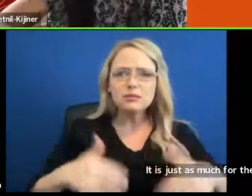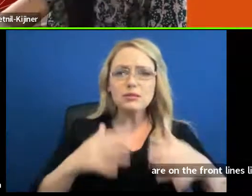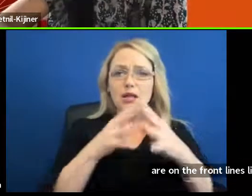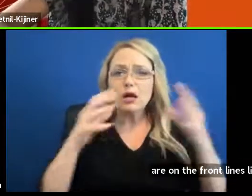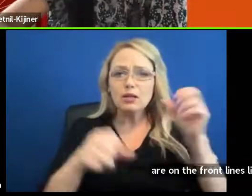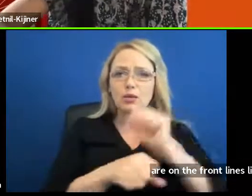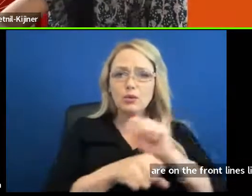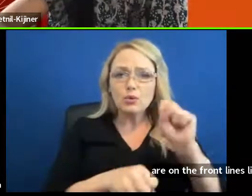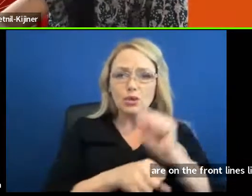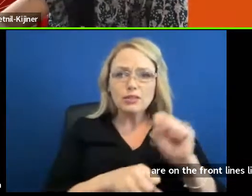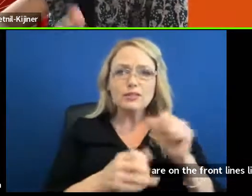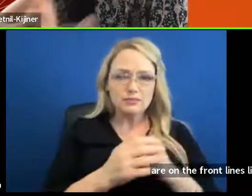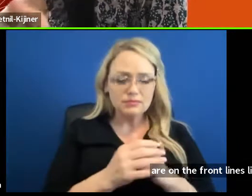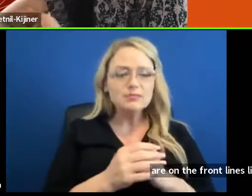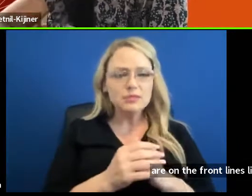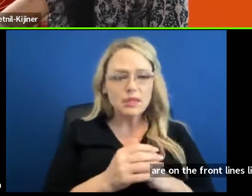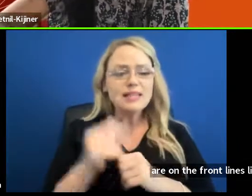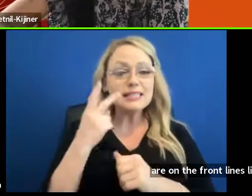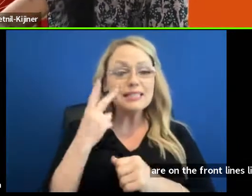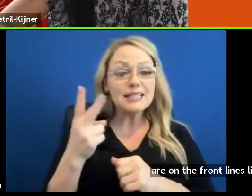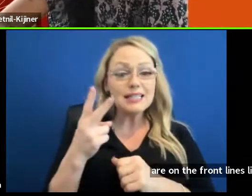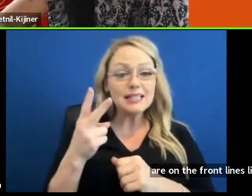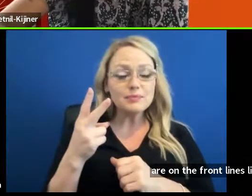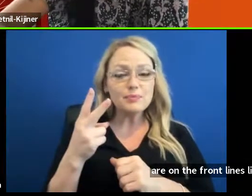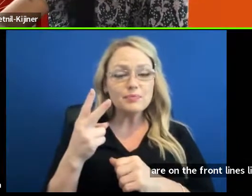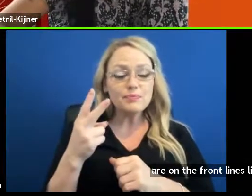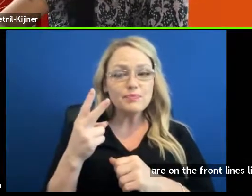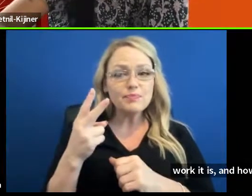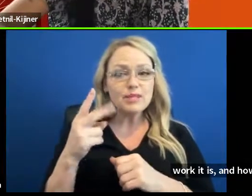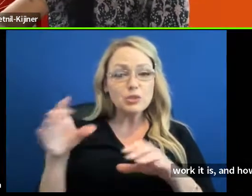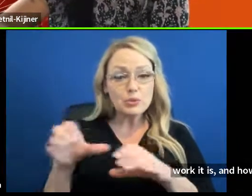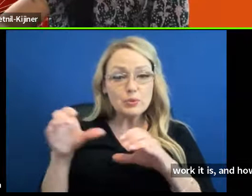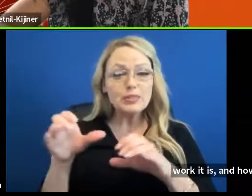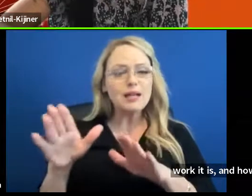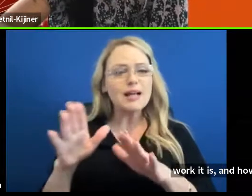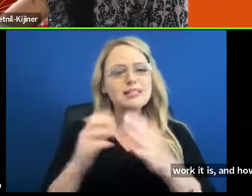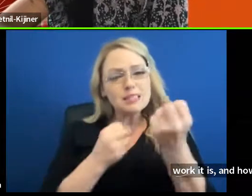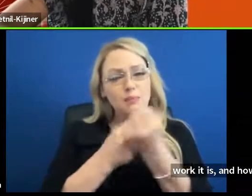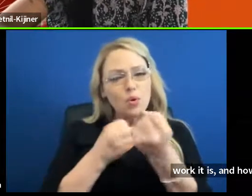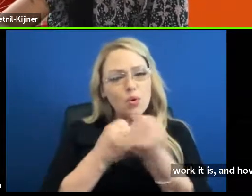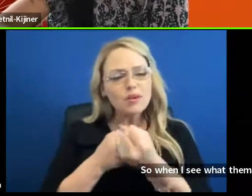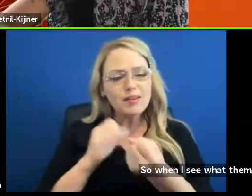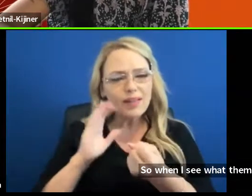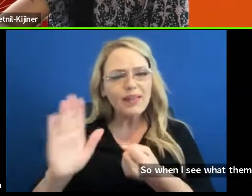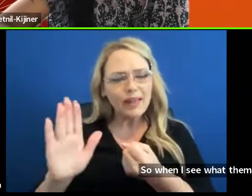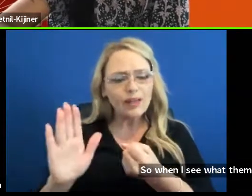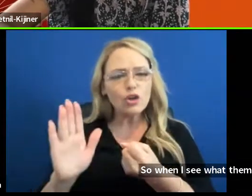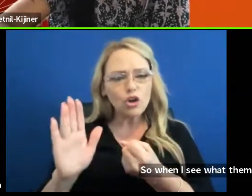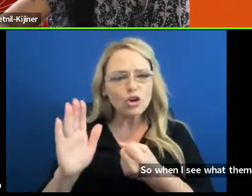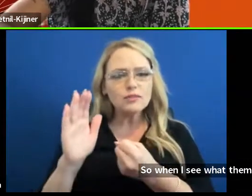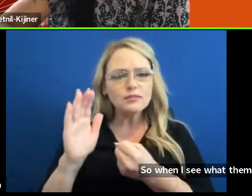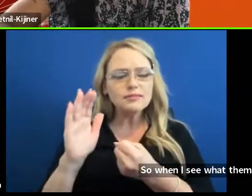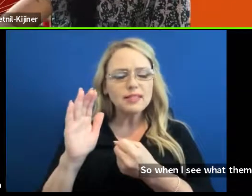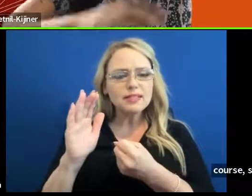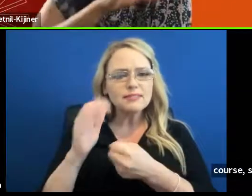when I see what them doing that, I'm of course supportive of it. I think activism plays such an